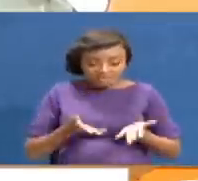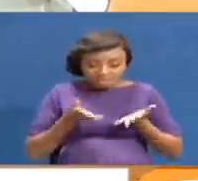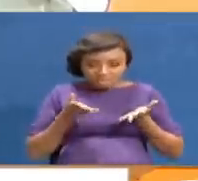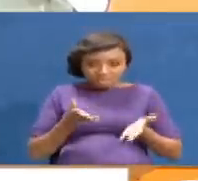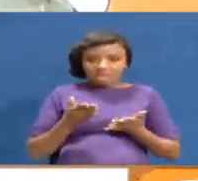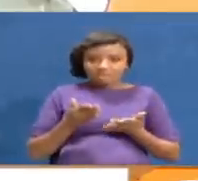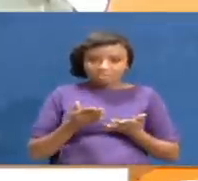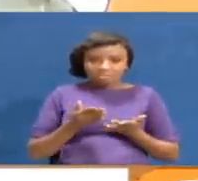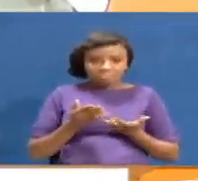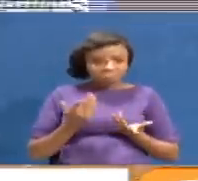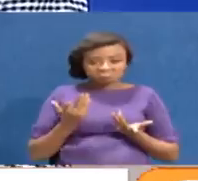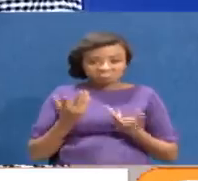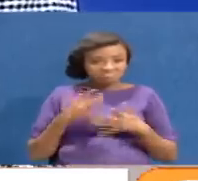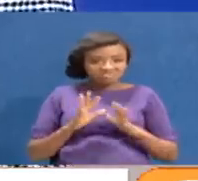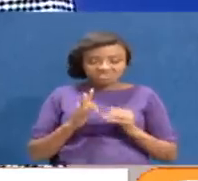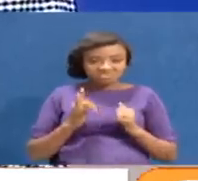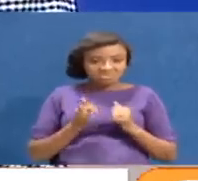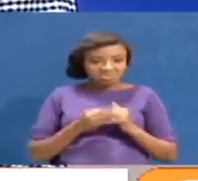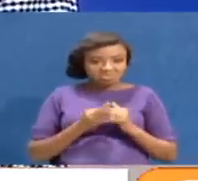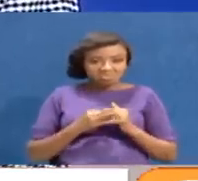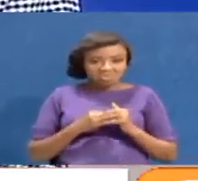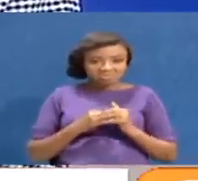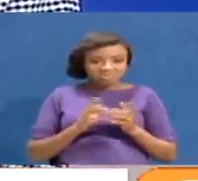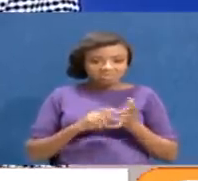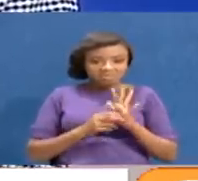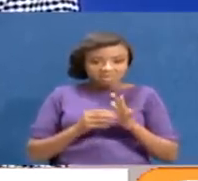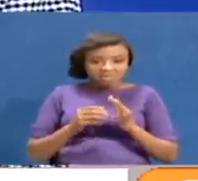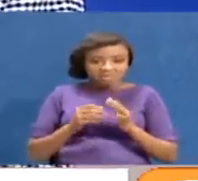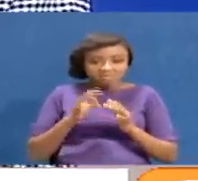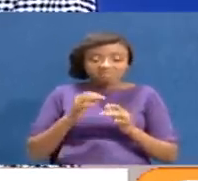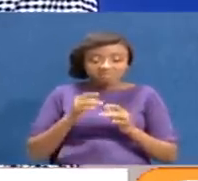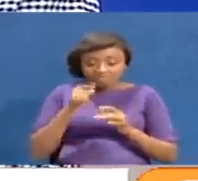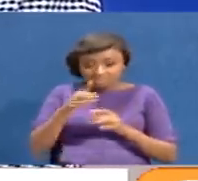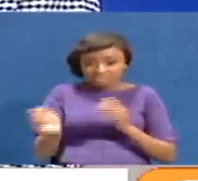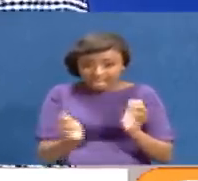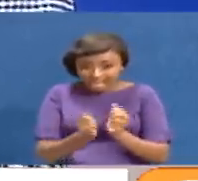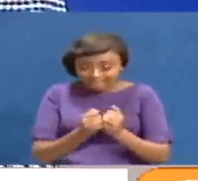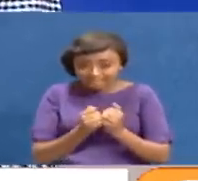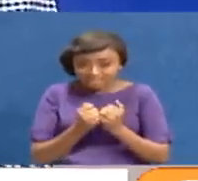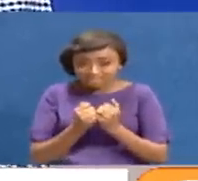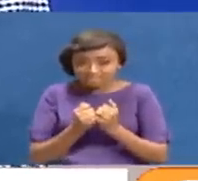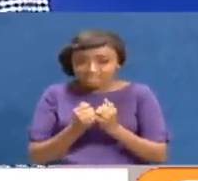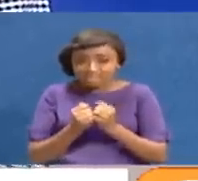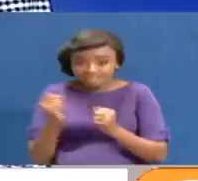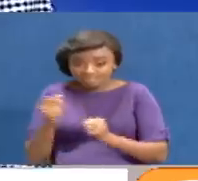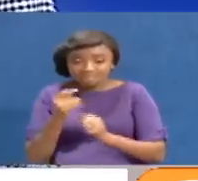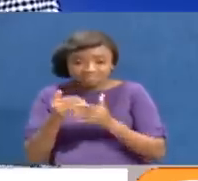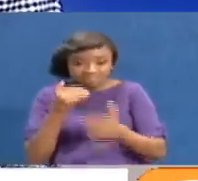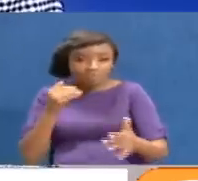past August, you're eating into just 1 year into the next election. Okay. Remember, after